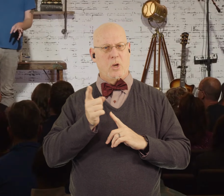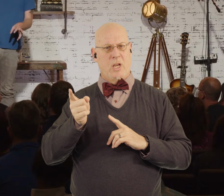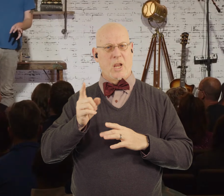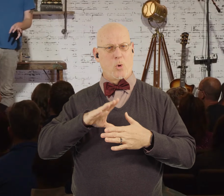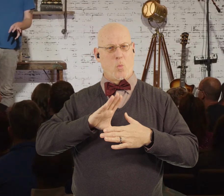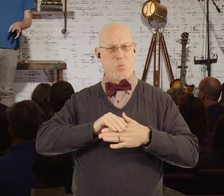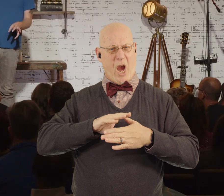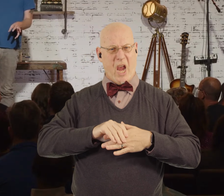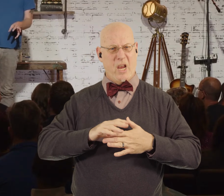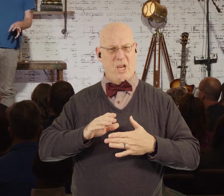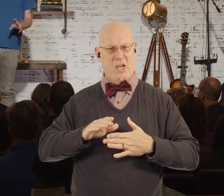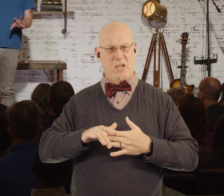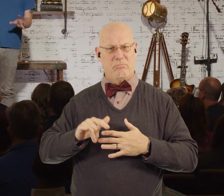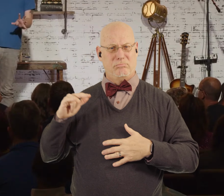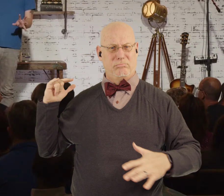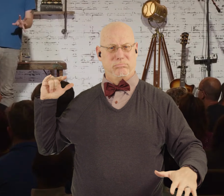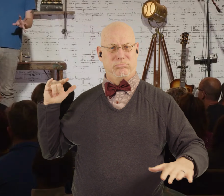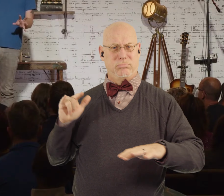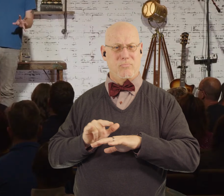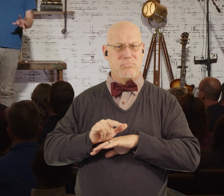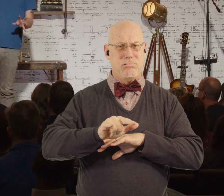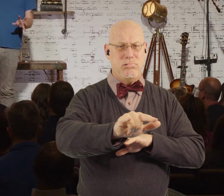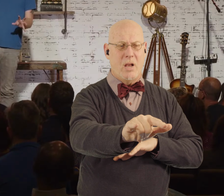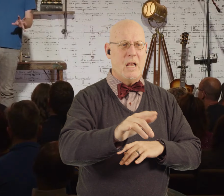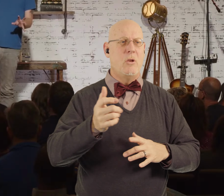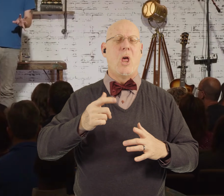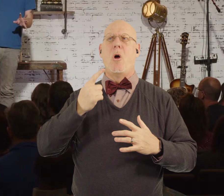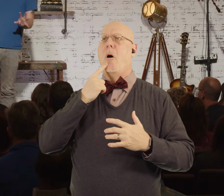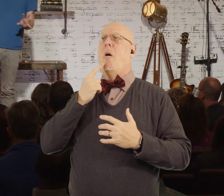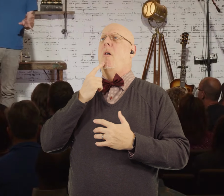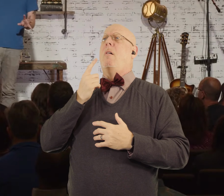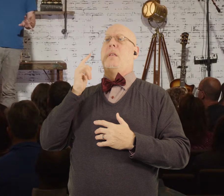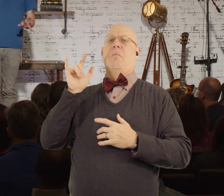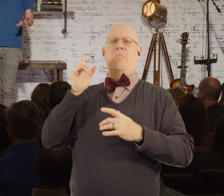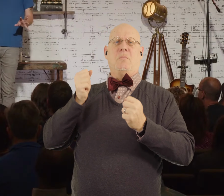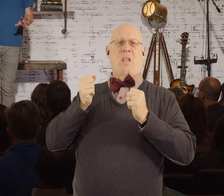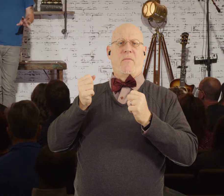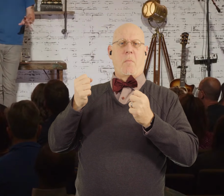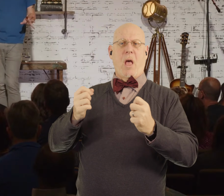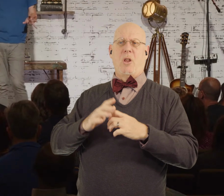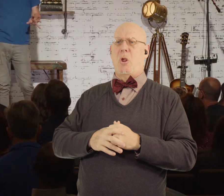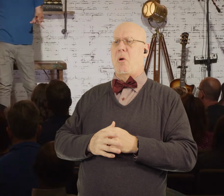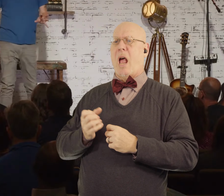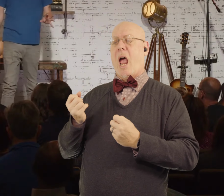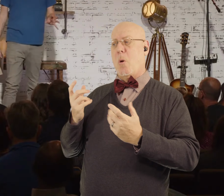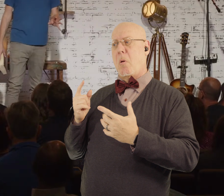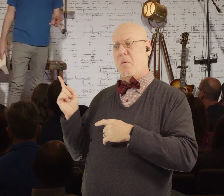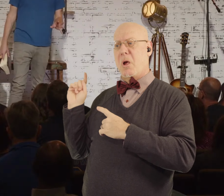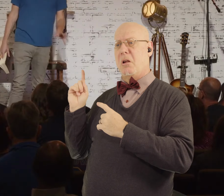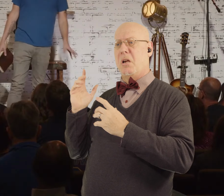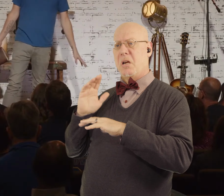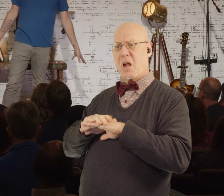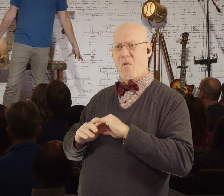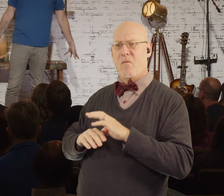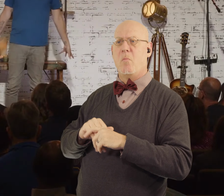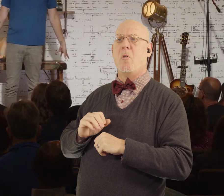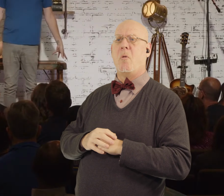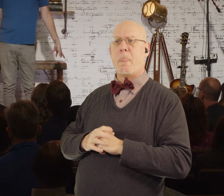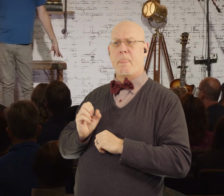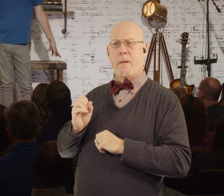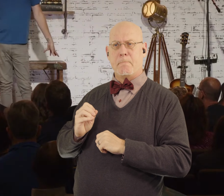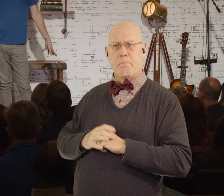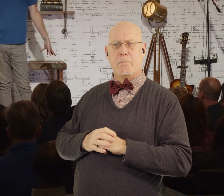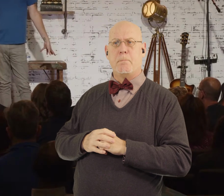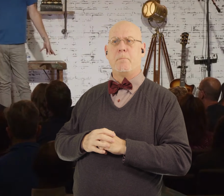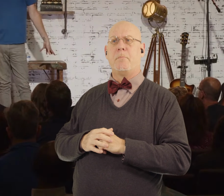second, is he going to apply the brakes? I mean, is he like one of those pilots who's just like, I want to make them as comfortable as